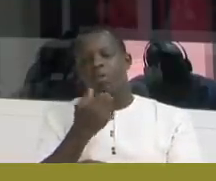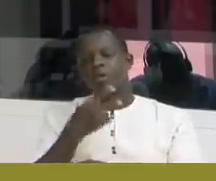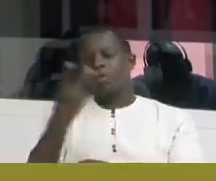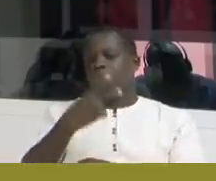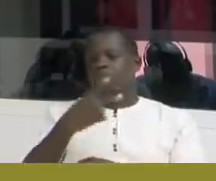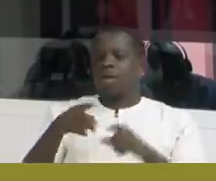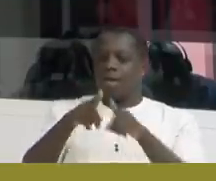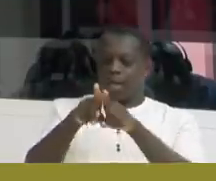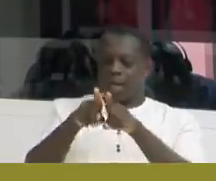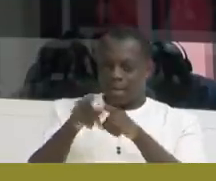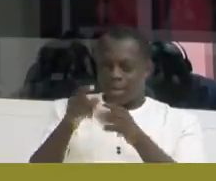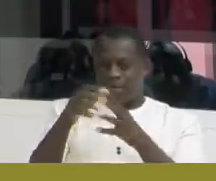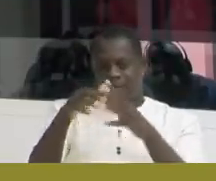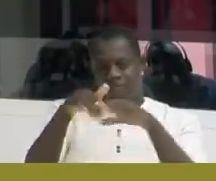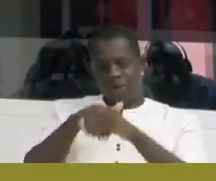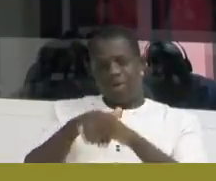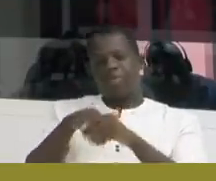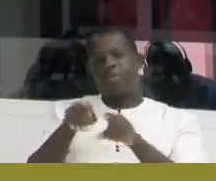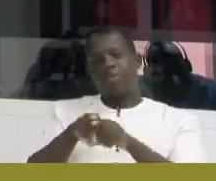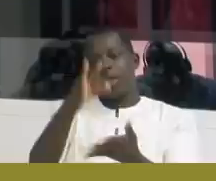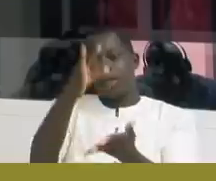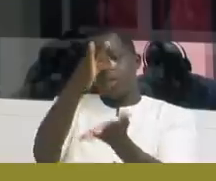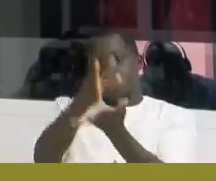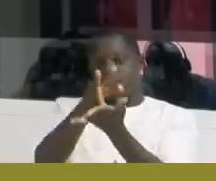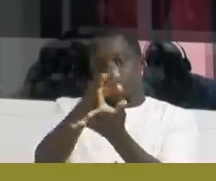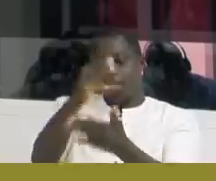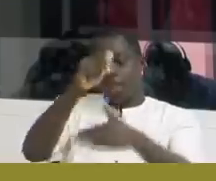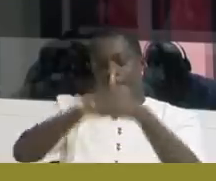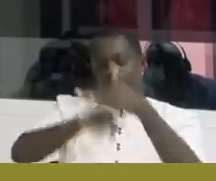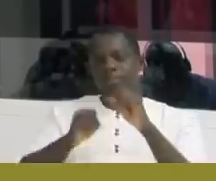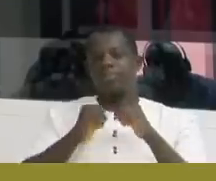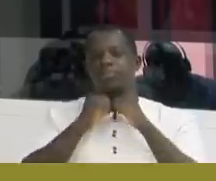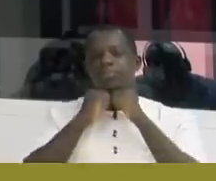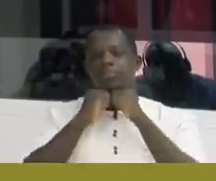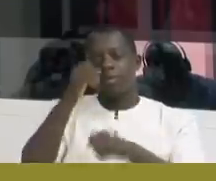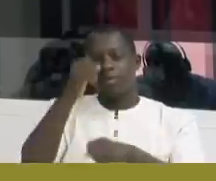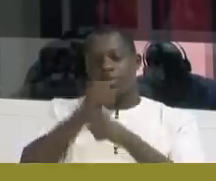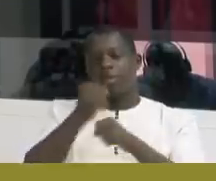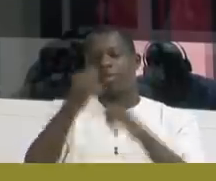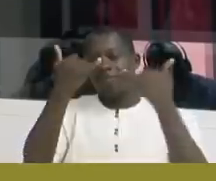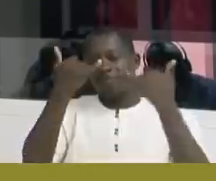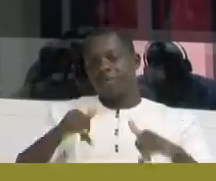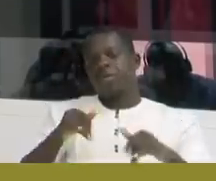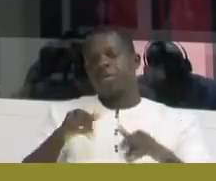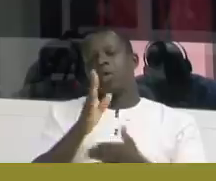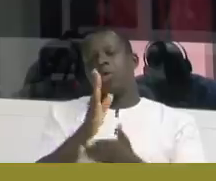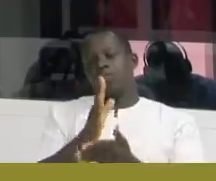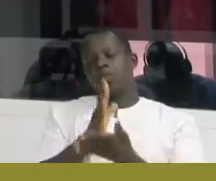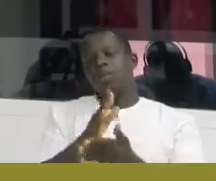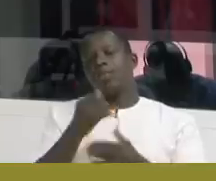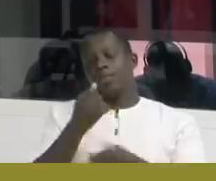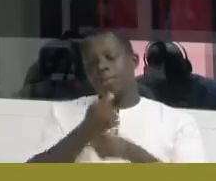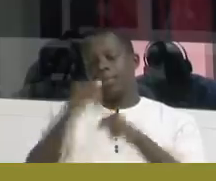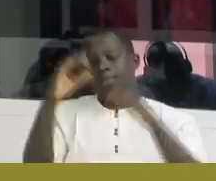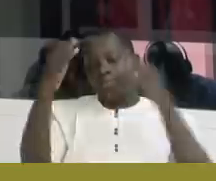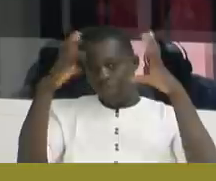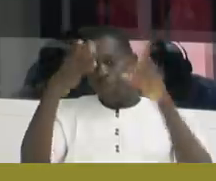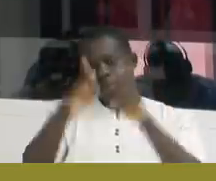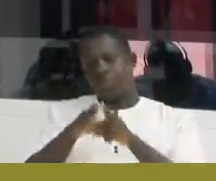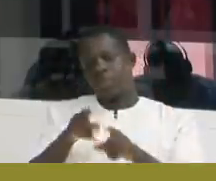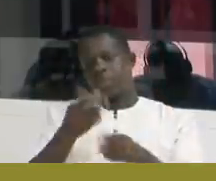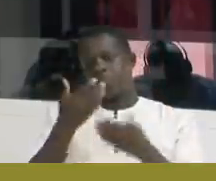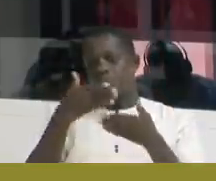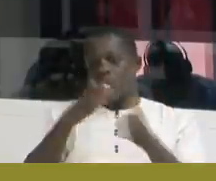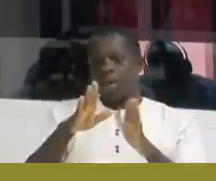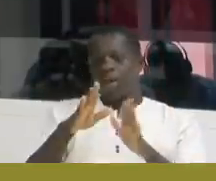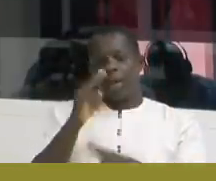trust in him had dwindled and there was a rift. This is the way I put it, this is the way I see